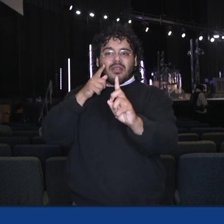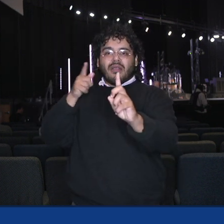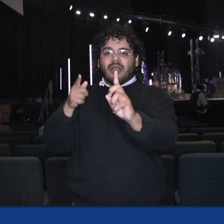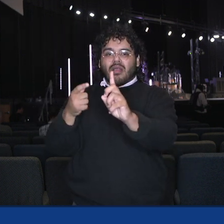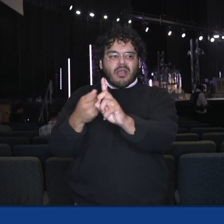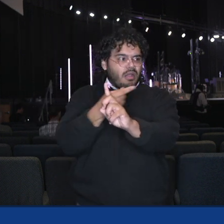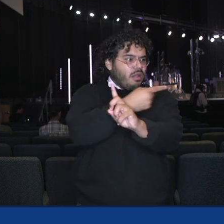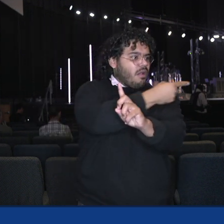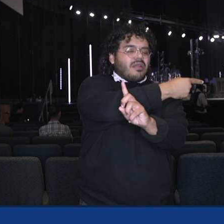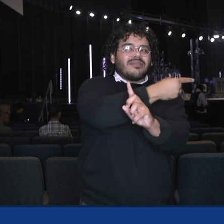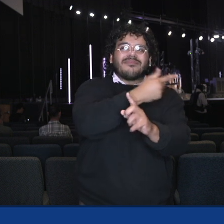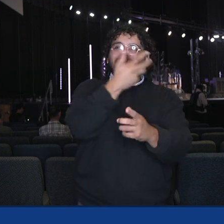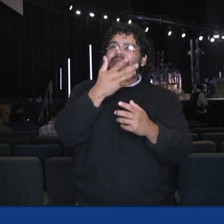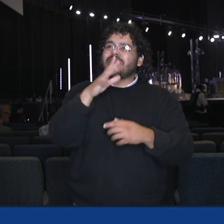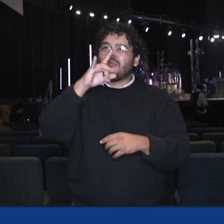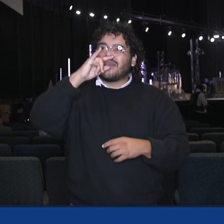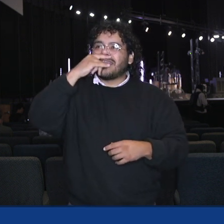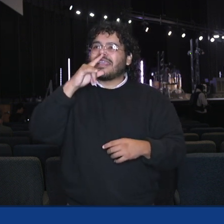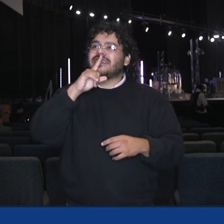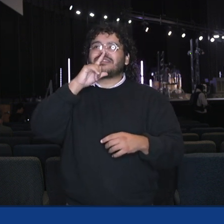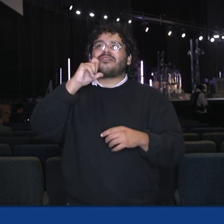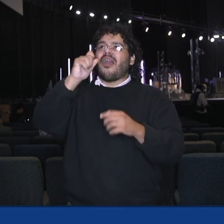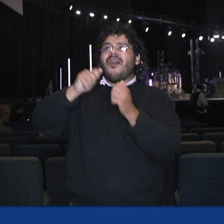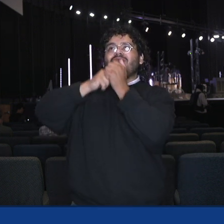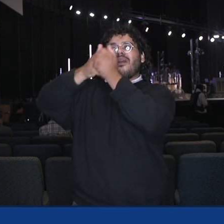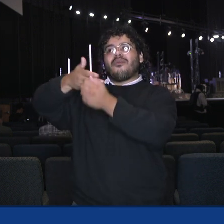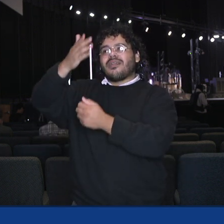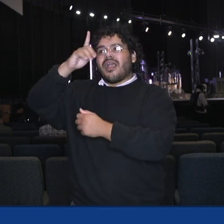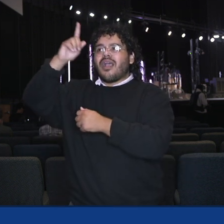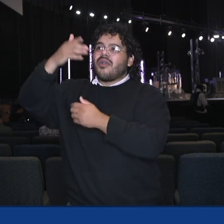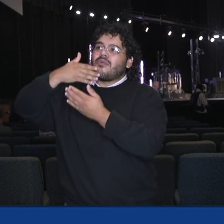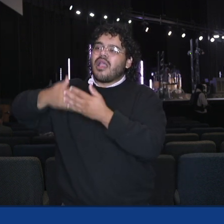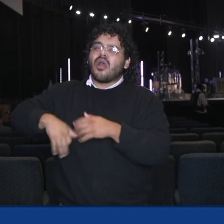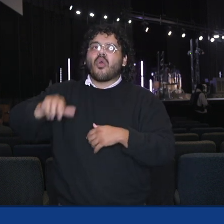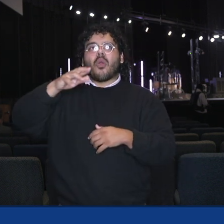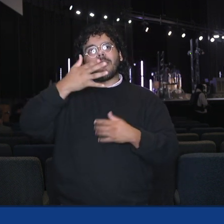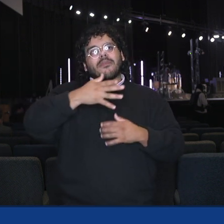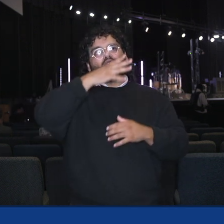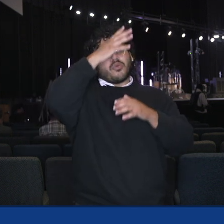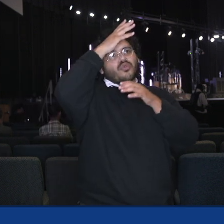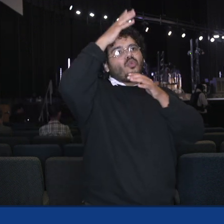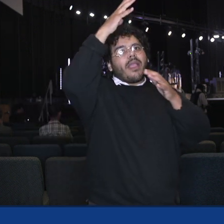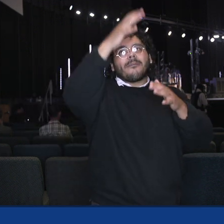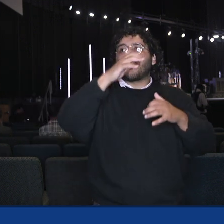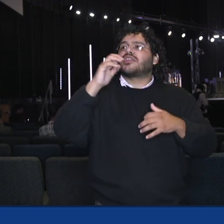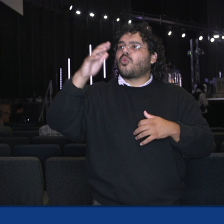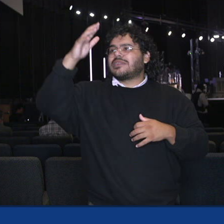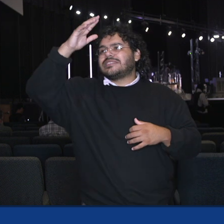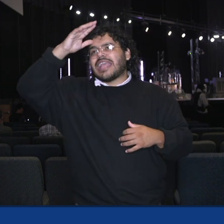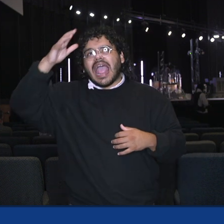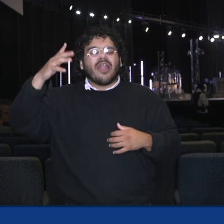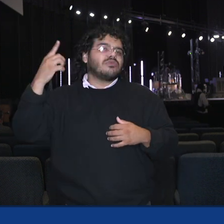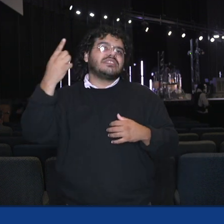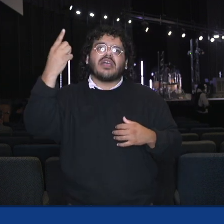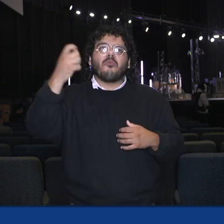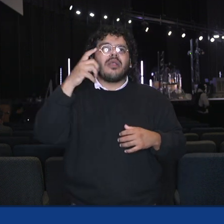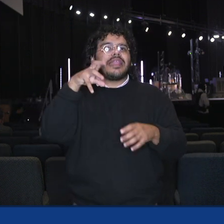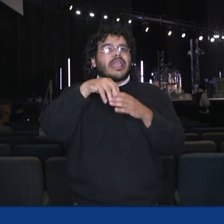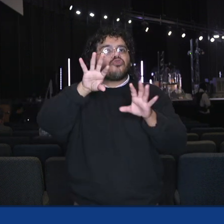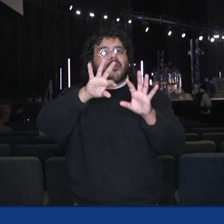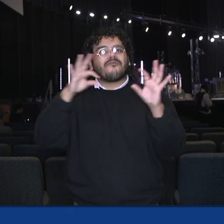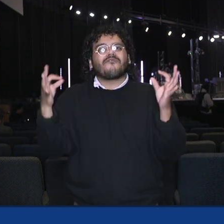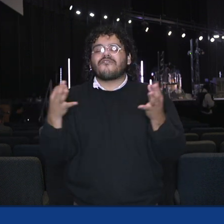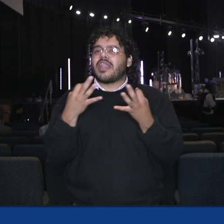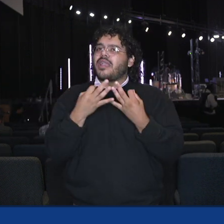some of you when your kids are a long way off, or your grandkids are a long way off, or your dad's a long way off, or whoever it is,